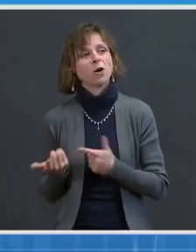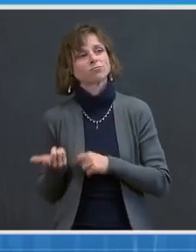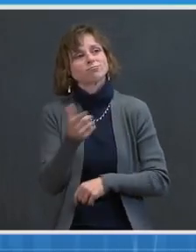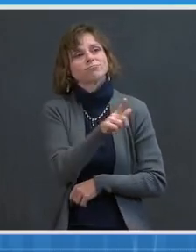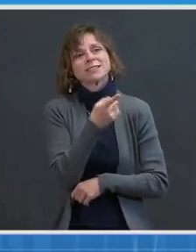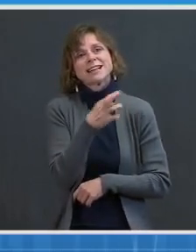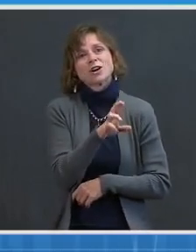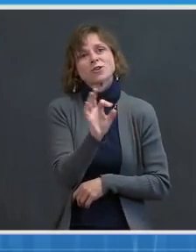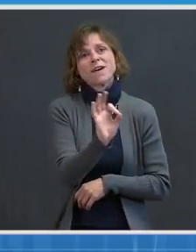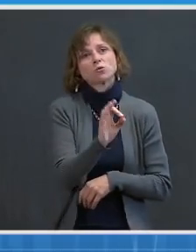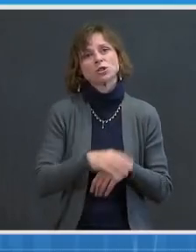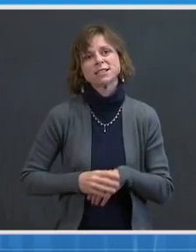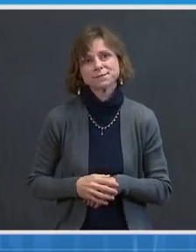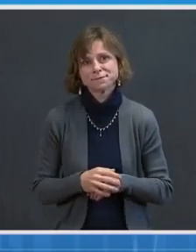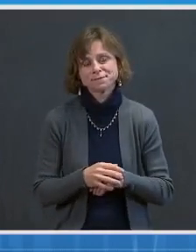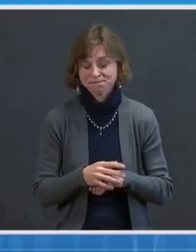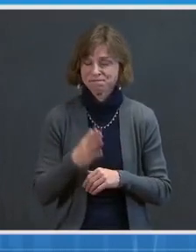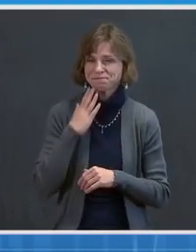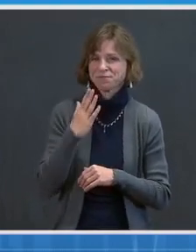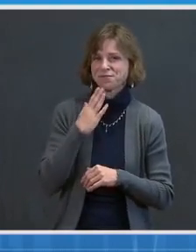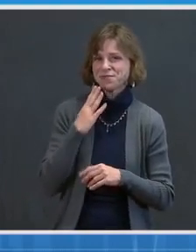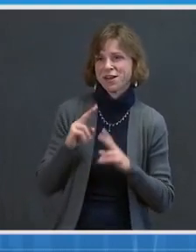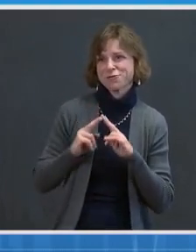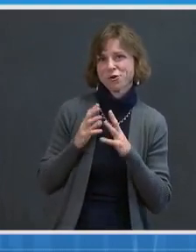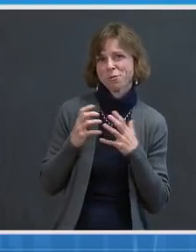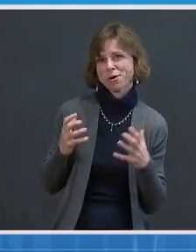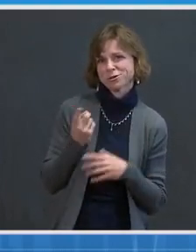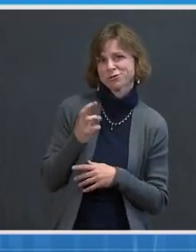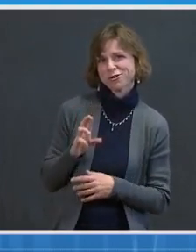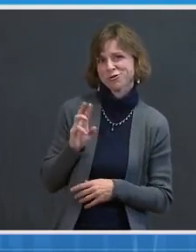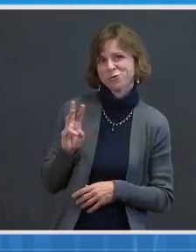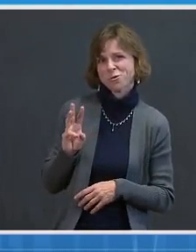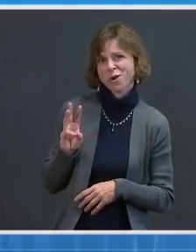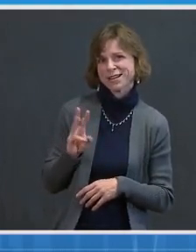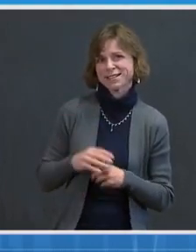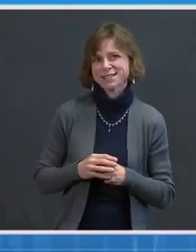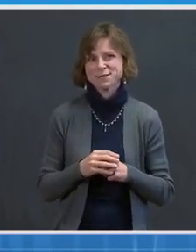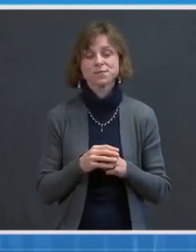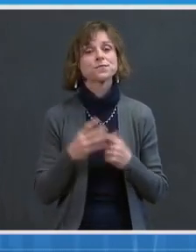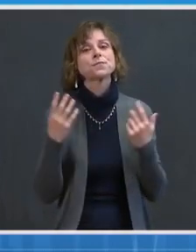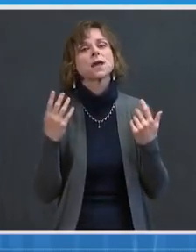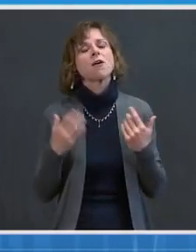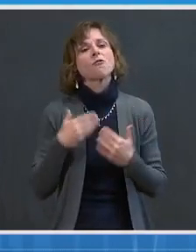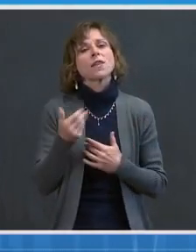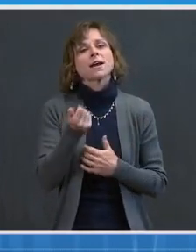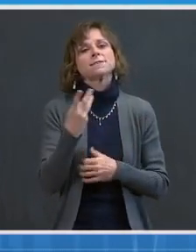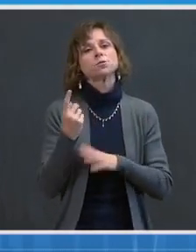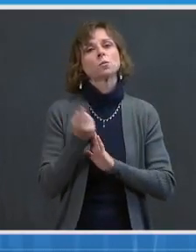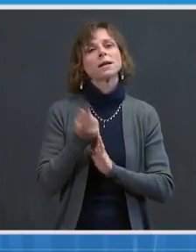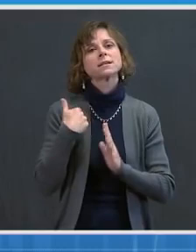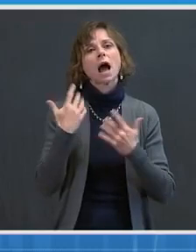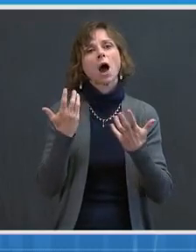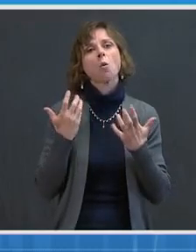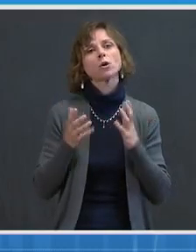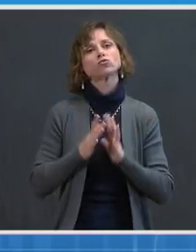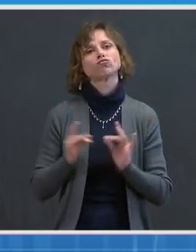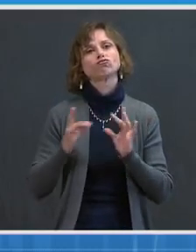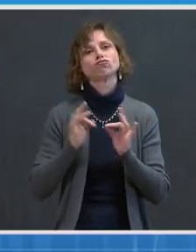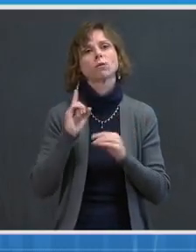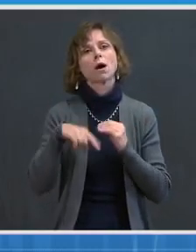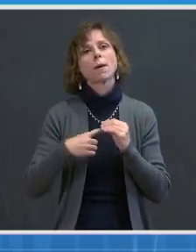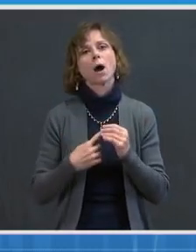Fauci. Thank you very much, Dr. Walensky. What I'd like to do over the next couple of minutes is talk a bit